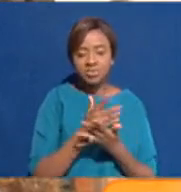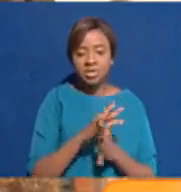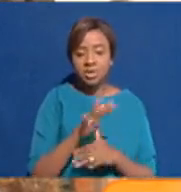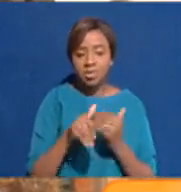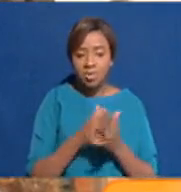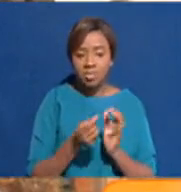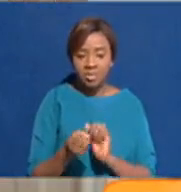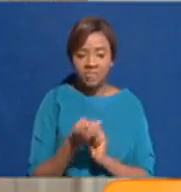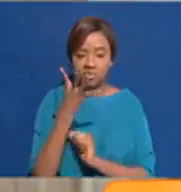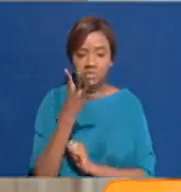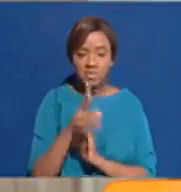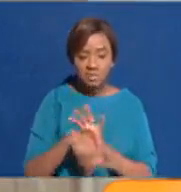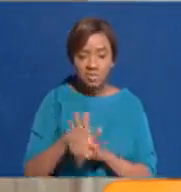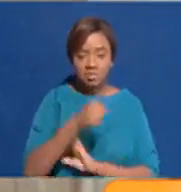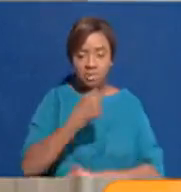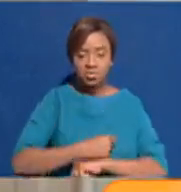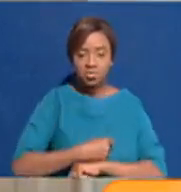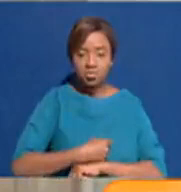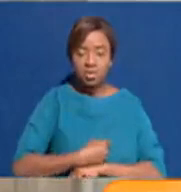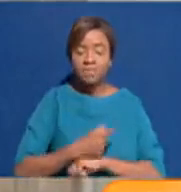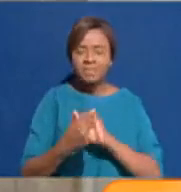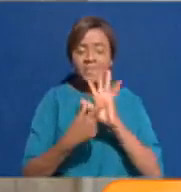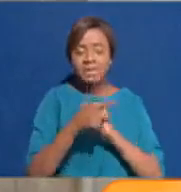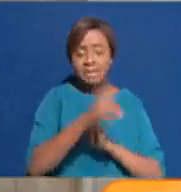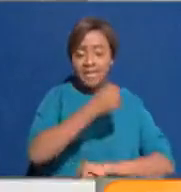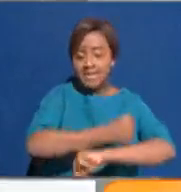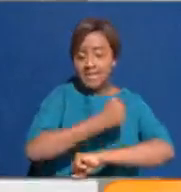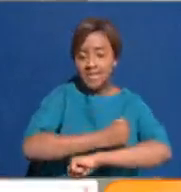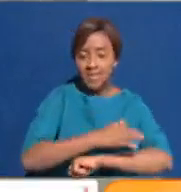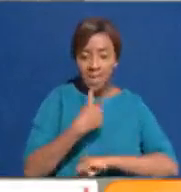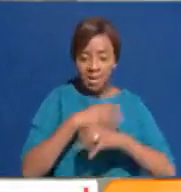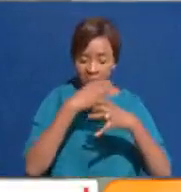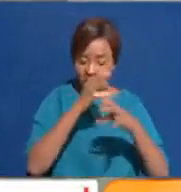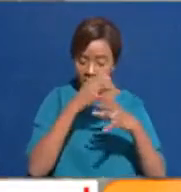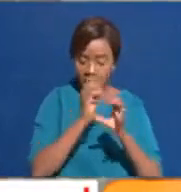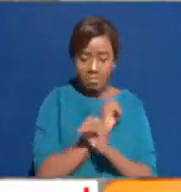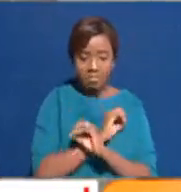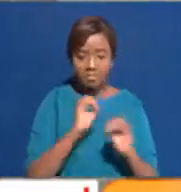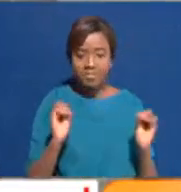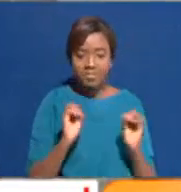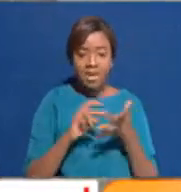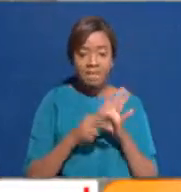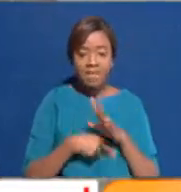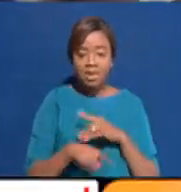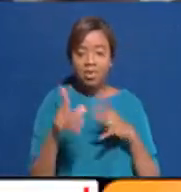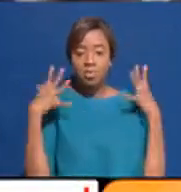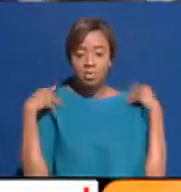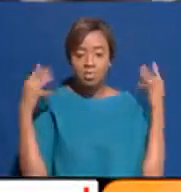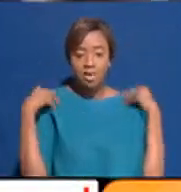teachers to fill the gap. Hakuna lapu kwa hii primary tuseme wanafunzi watakaoenda kufanya practicals